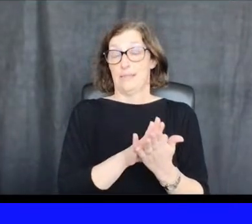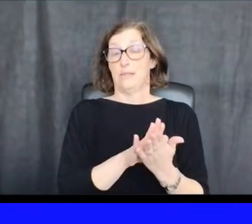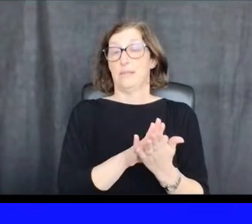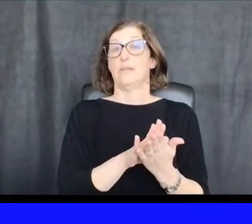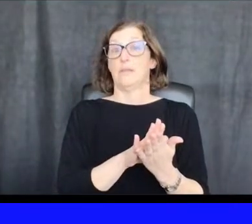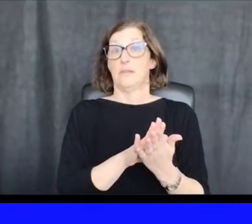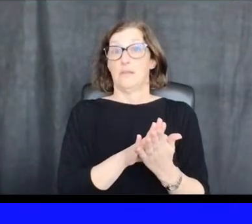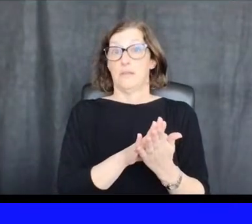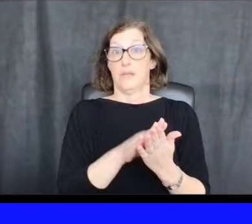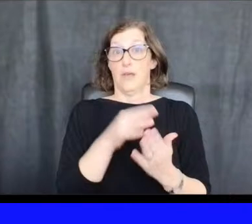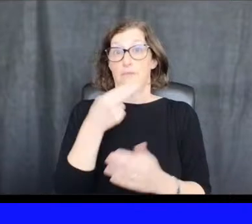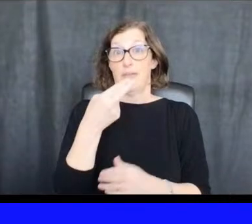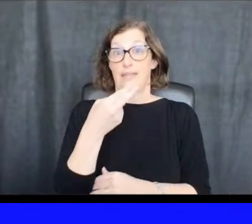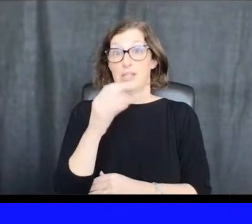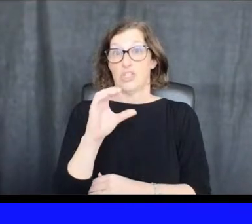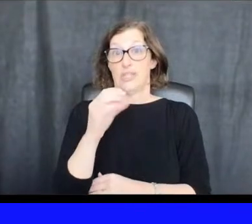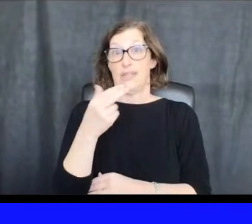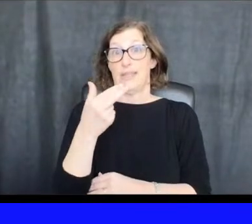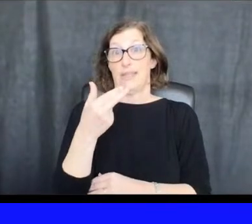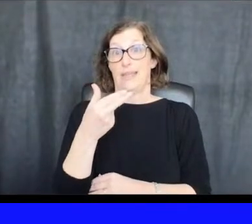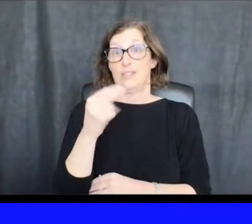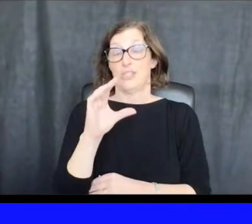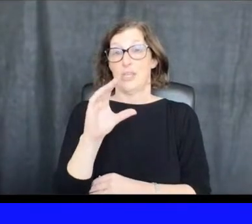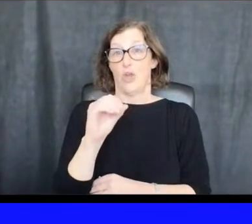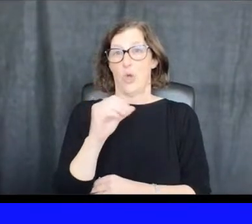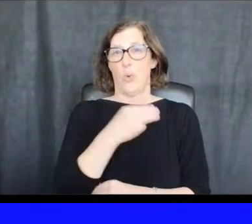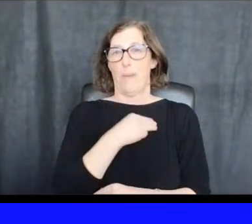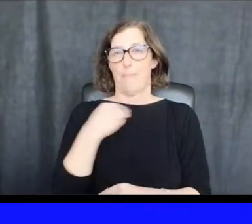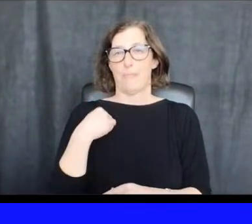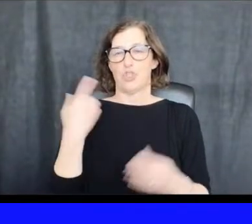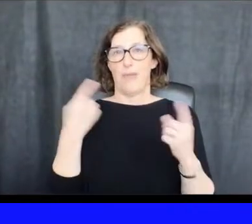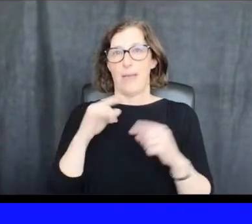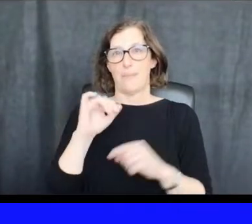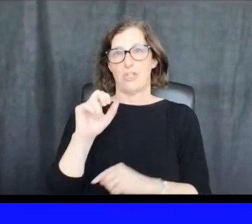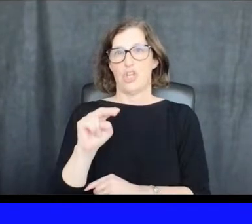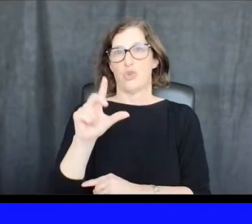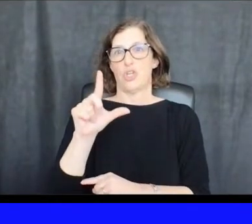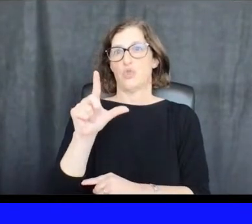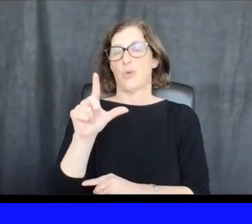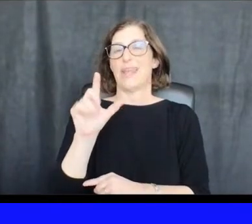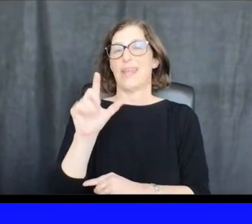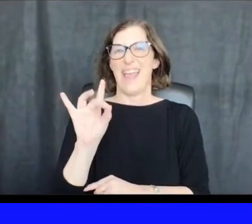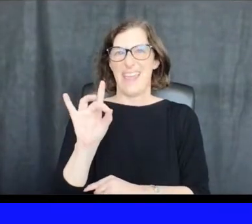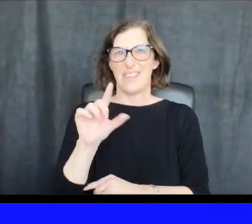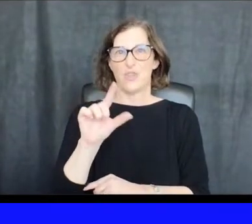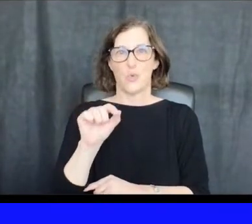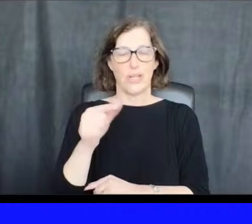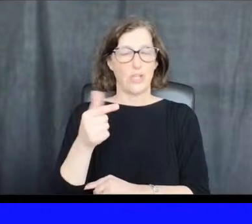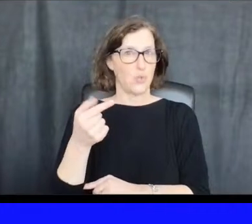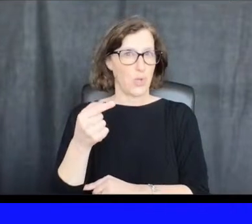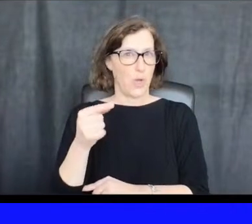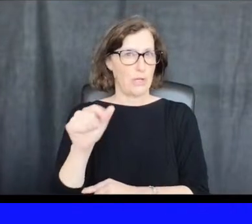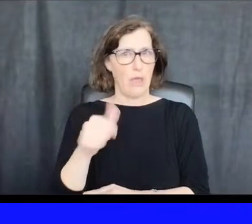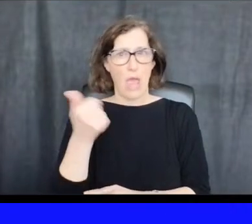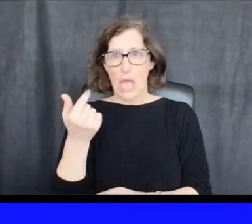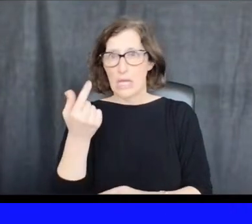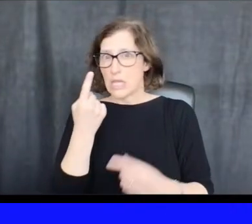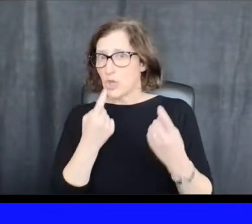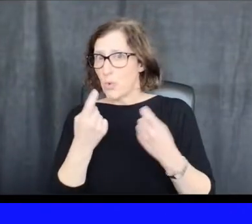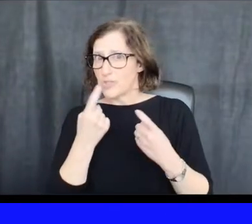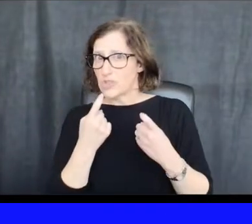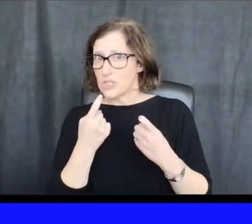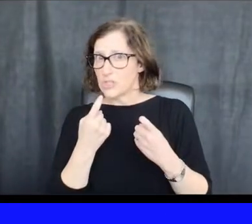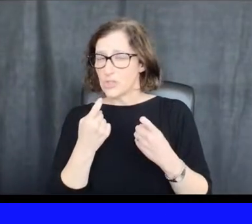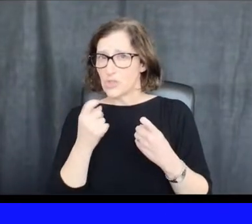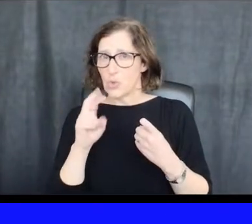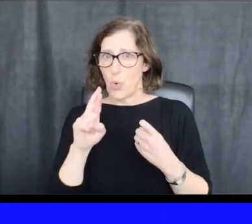Dr. Shamani, Yes. thank you. Philip, Yes. Scott, Yes.